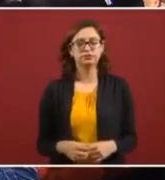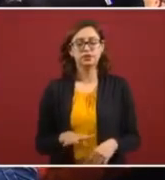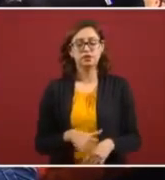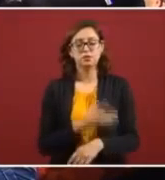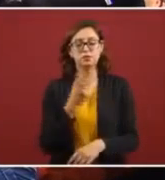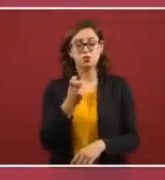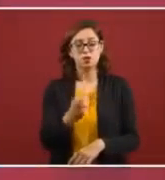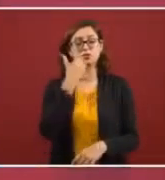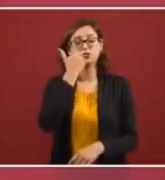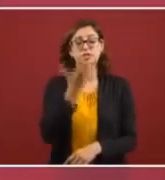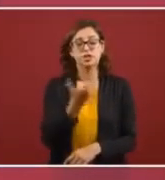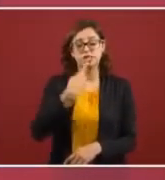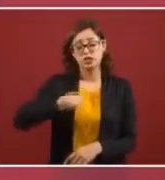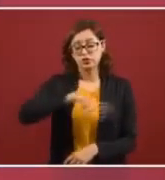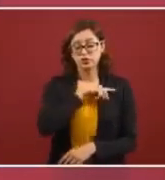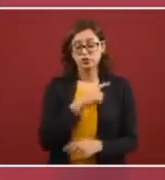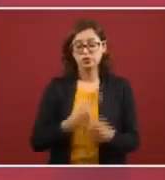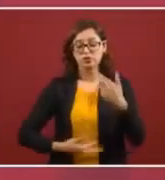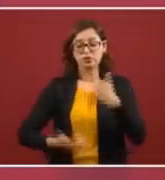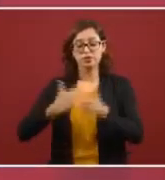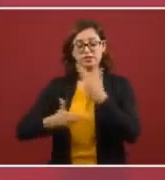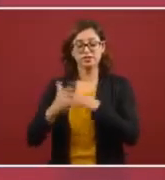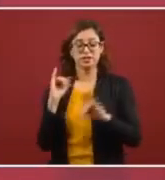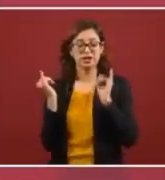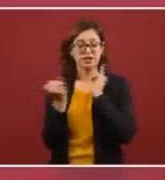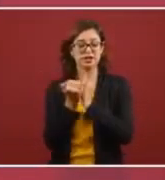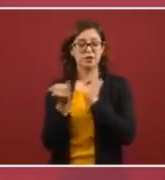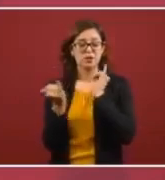they would like for us to return